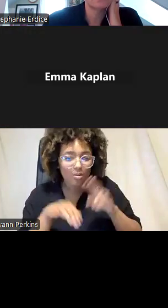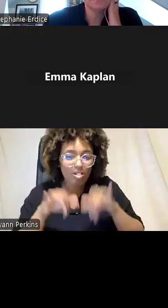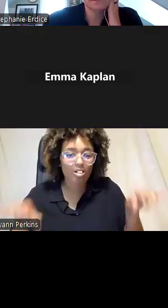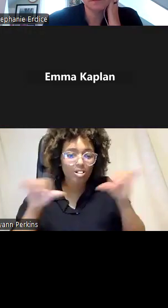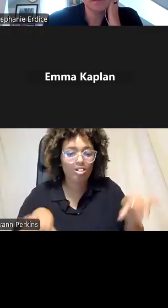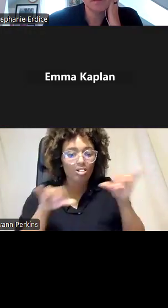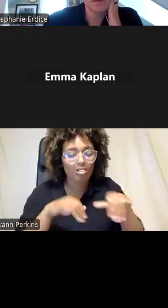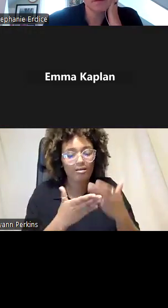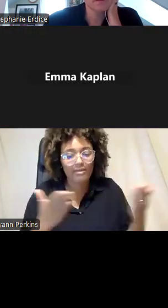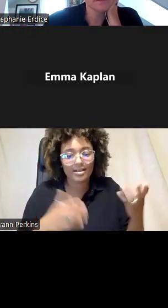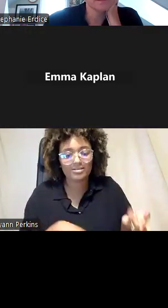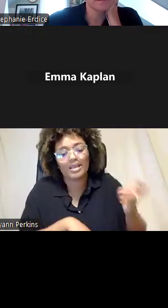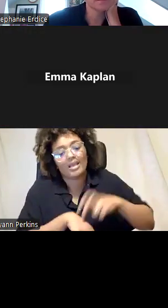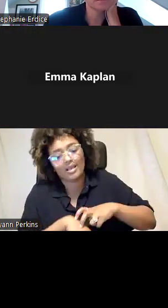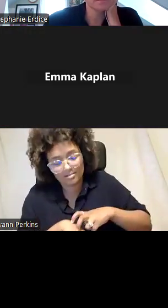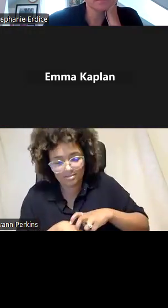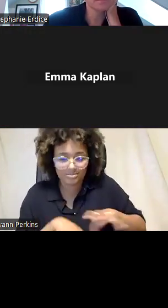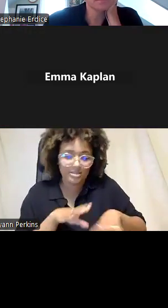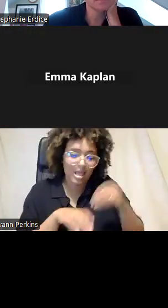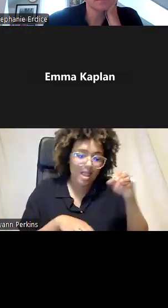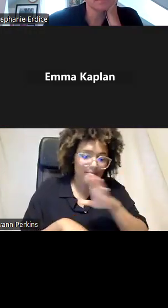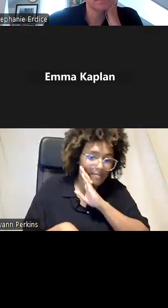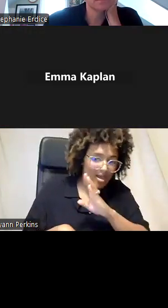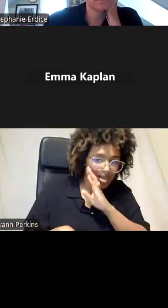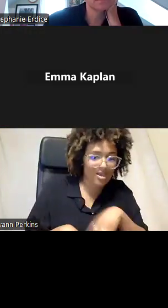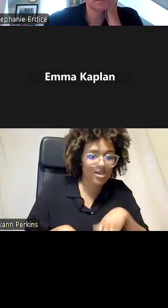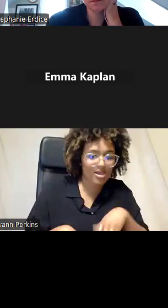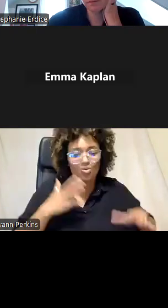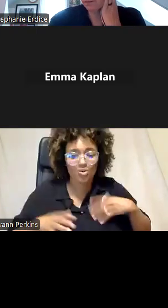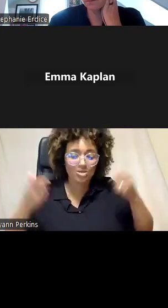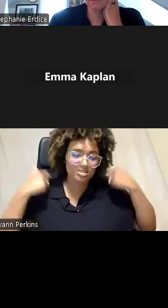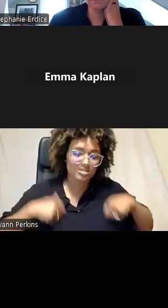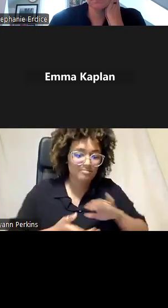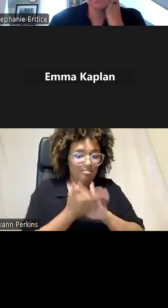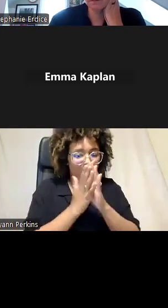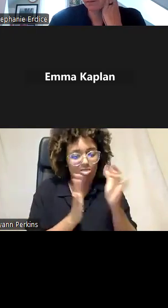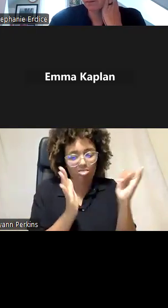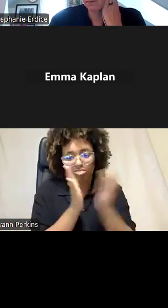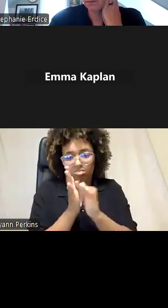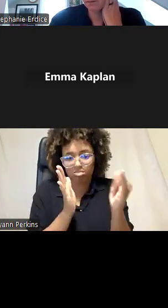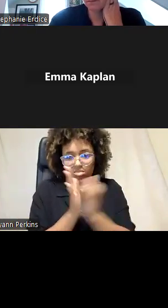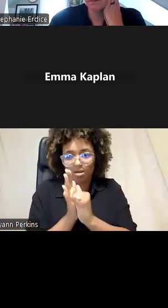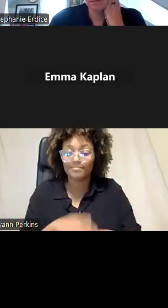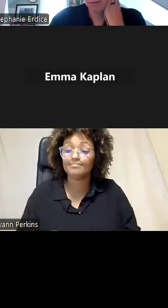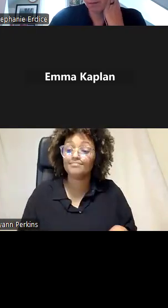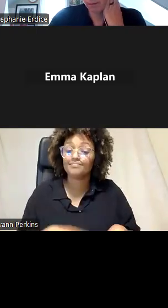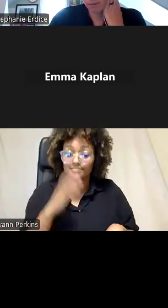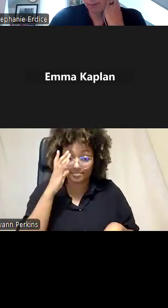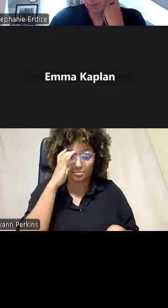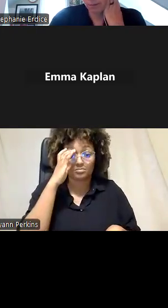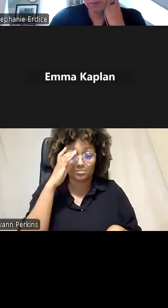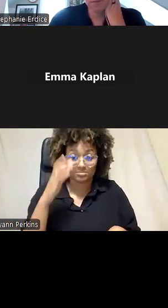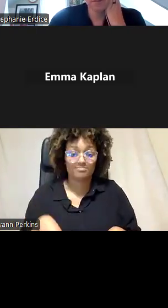doing the day-to-day of life suddenly became completely impossible. It was actually years before I was able to work again. I wasn't able to go back to the